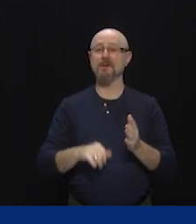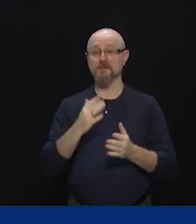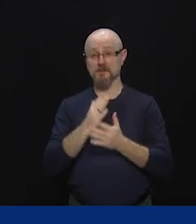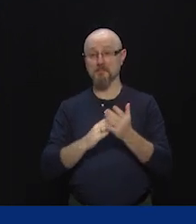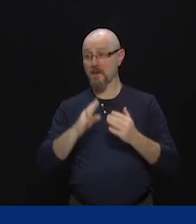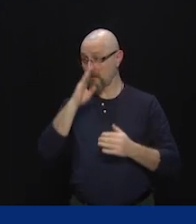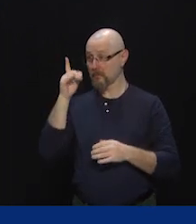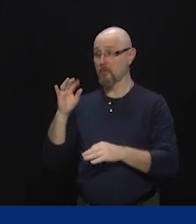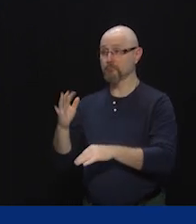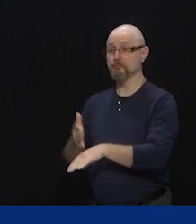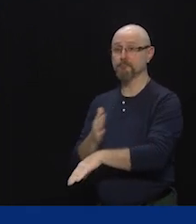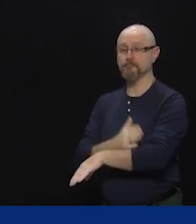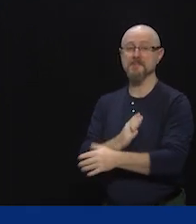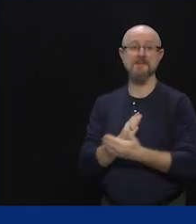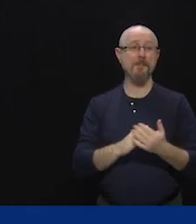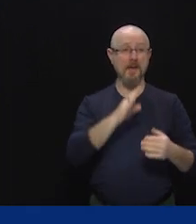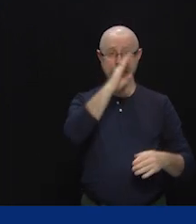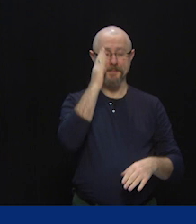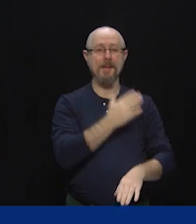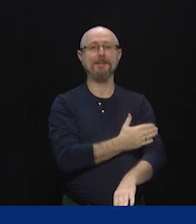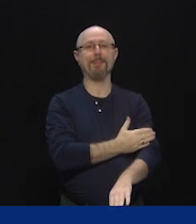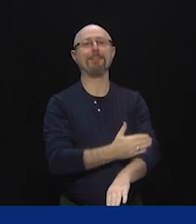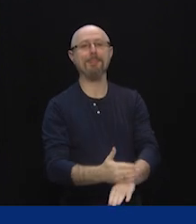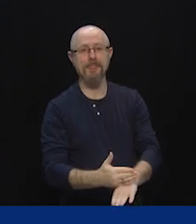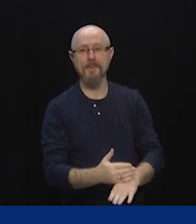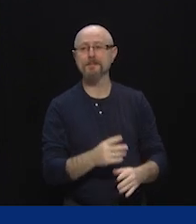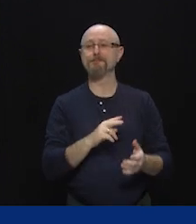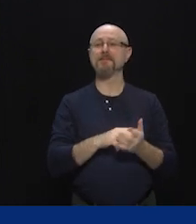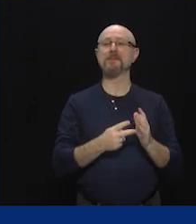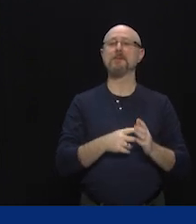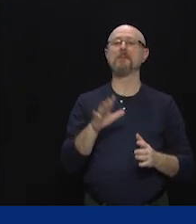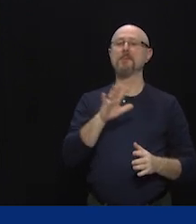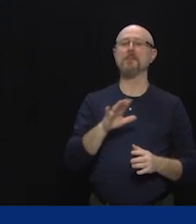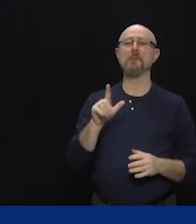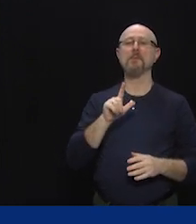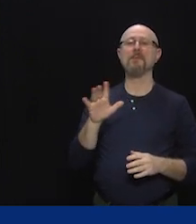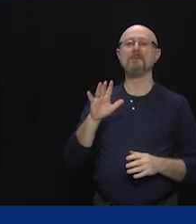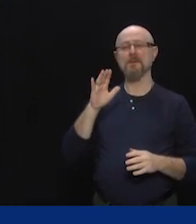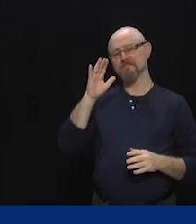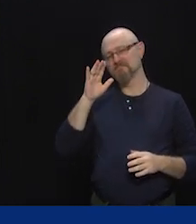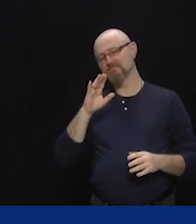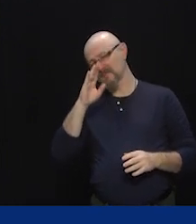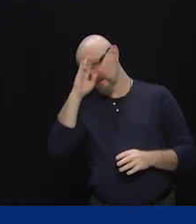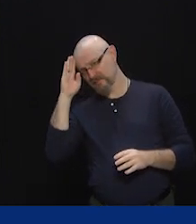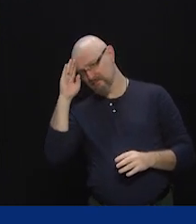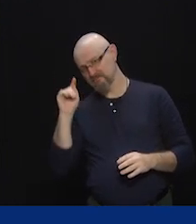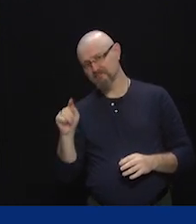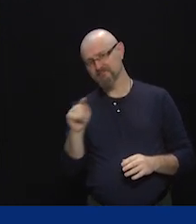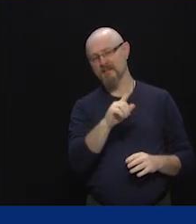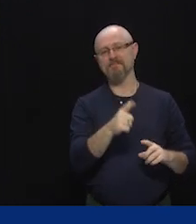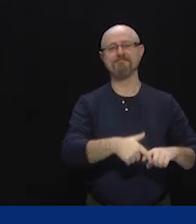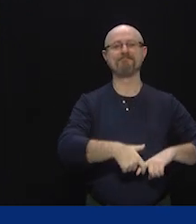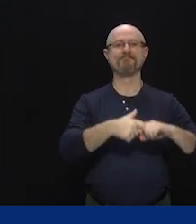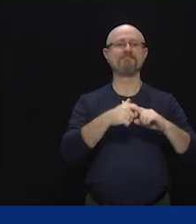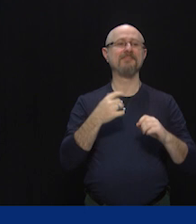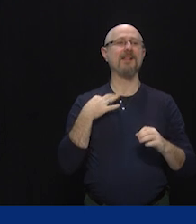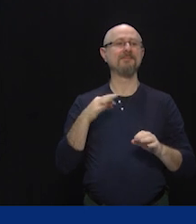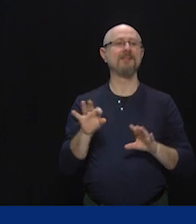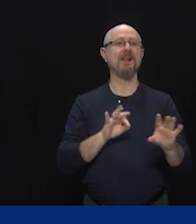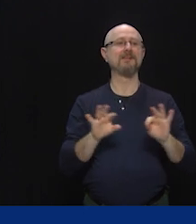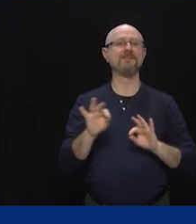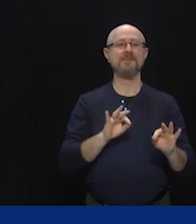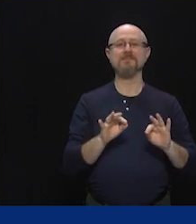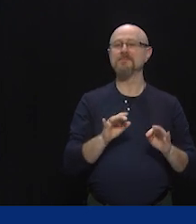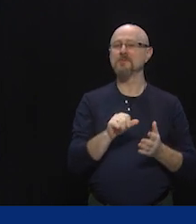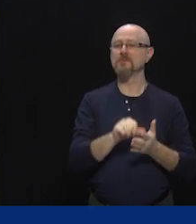average about, I think it's about 25 are on that list, down from 32. We've made it easier for hospitals to bring in